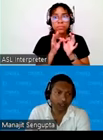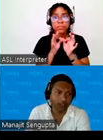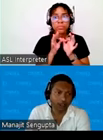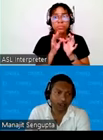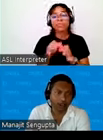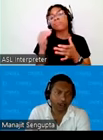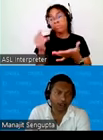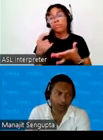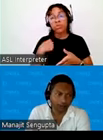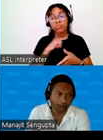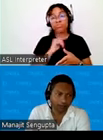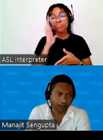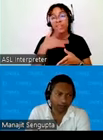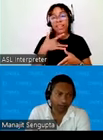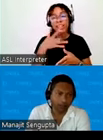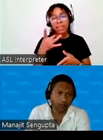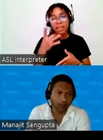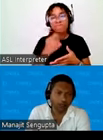understand